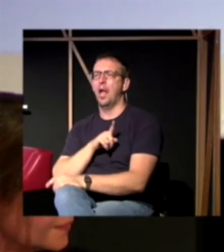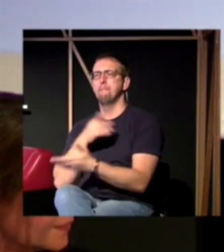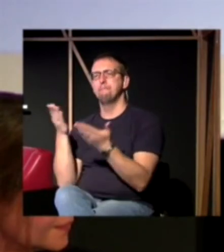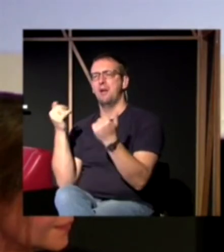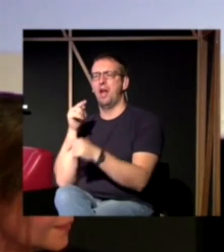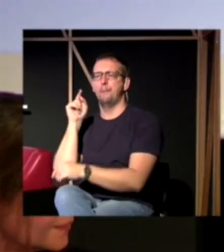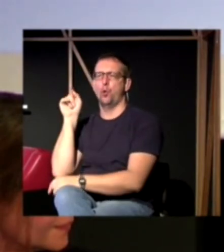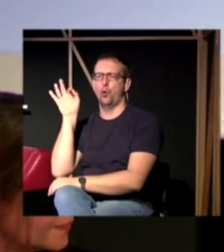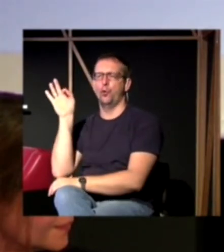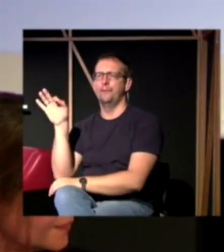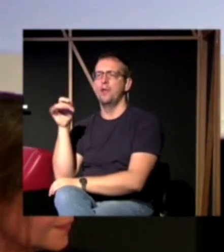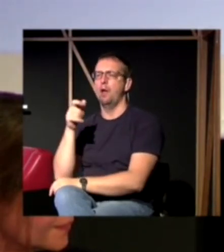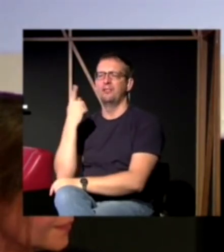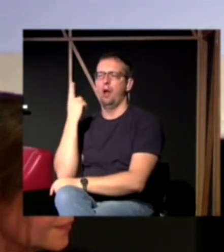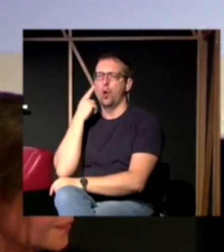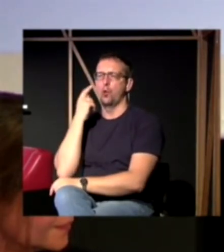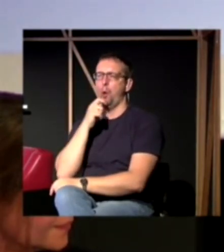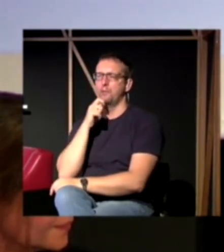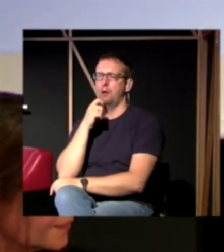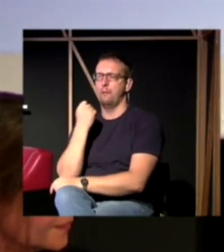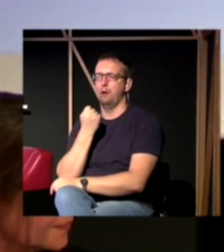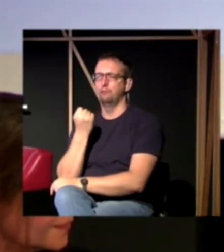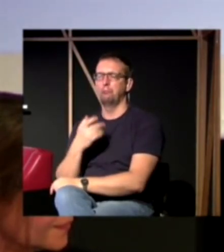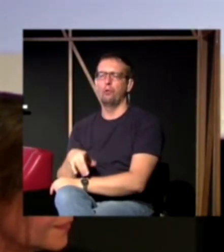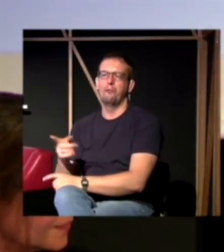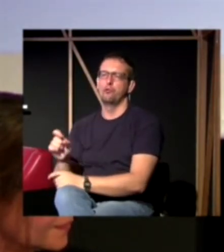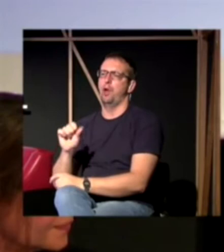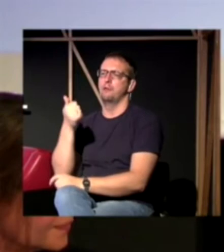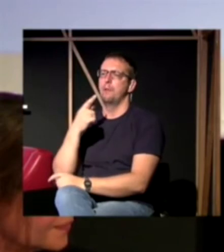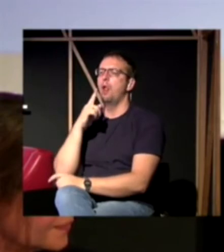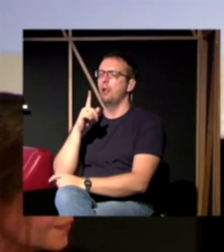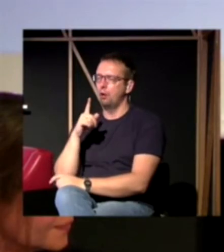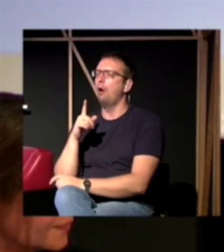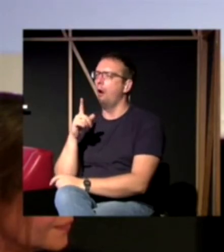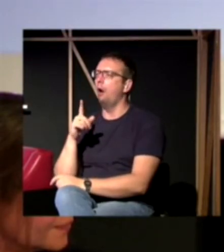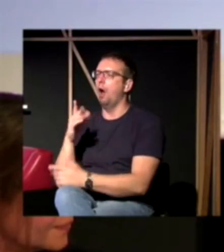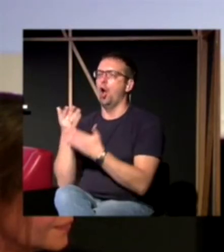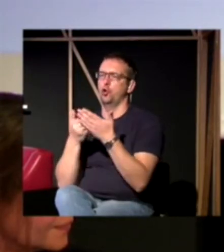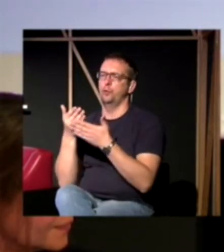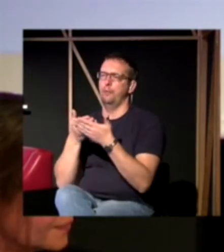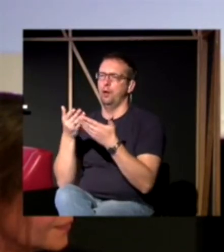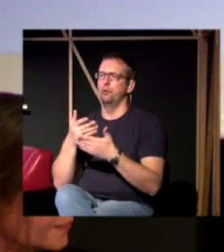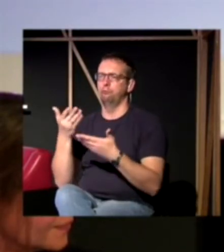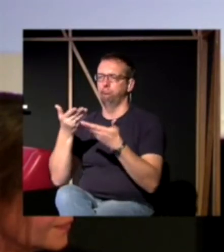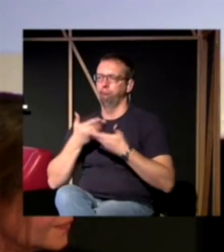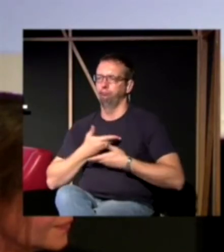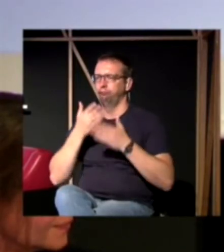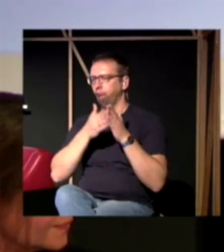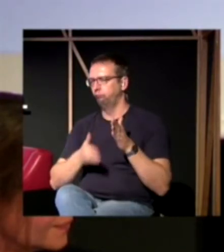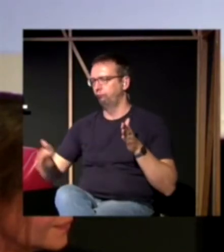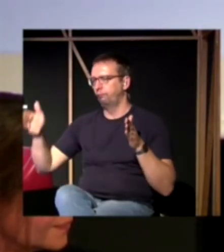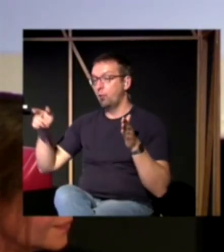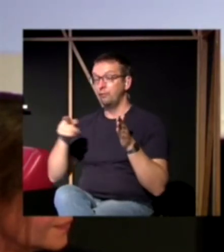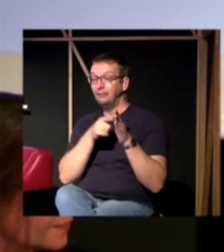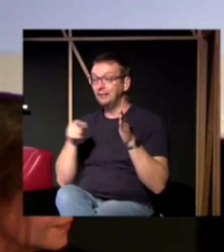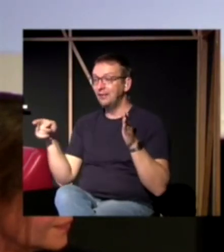be trained. I have been trained, and I understood that we need to be here to provide